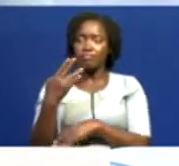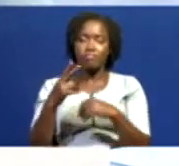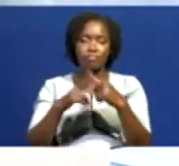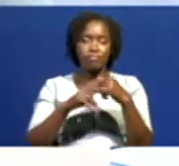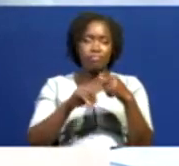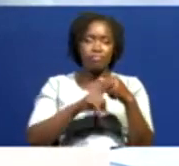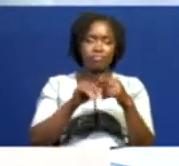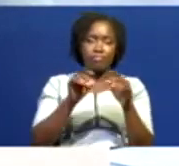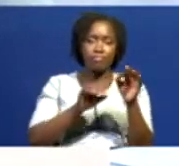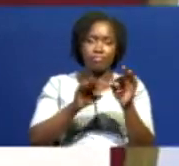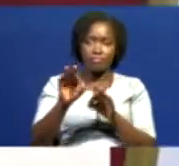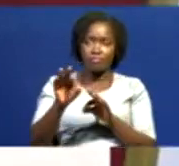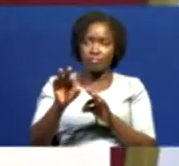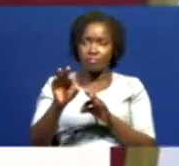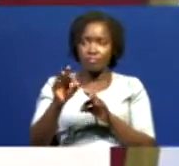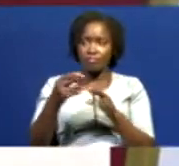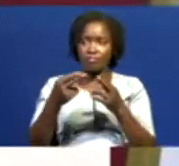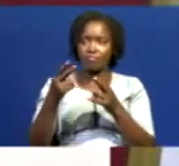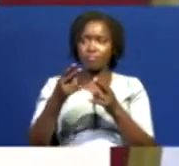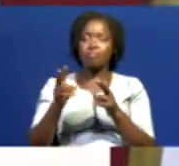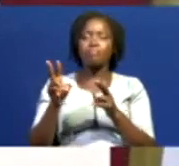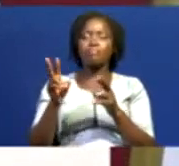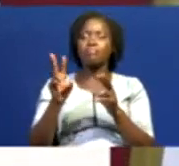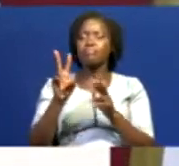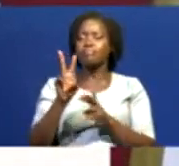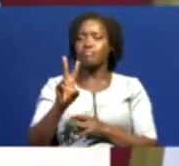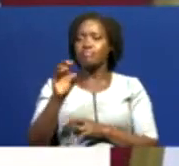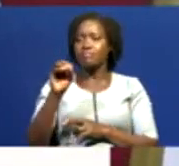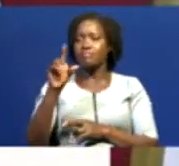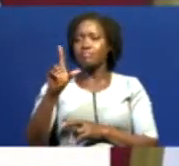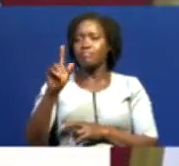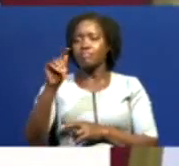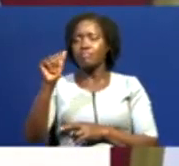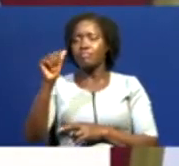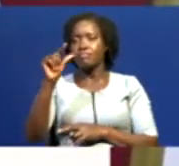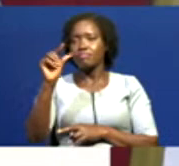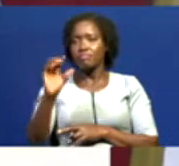5,476 kilometers of high voltage transmission lines and